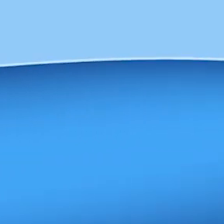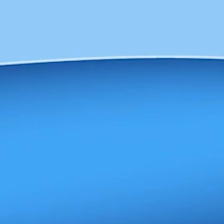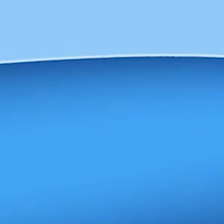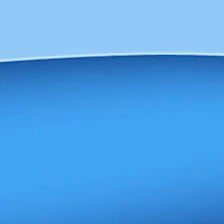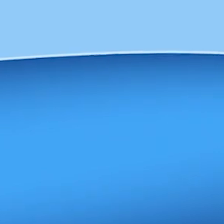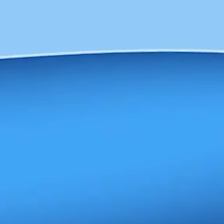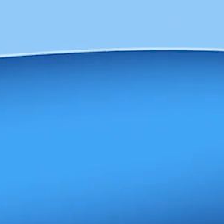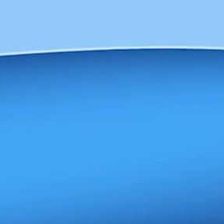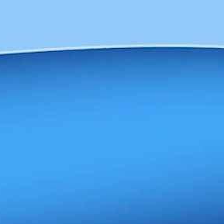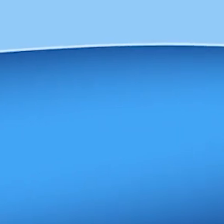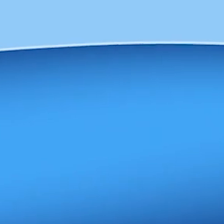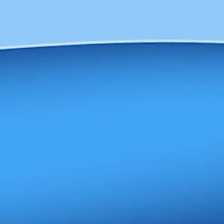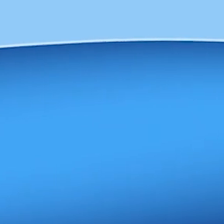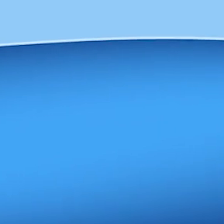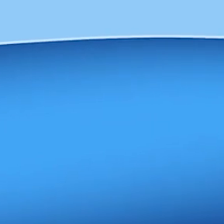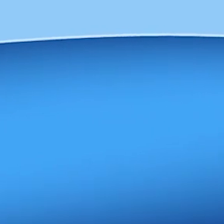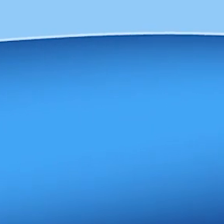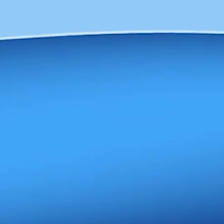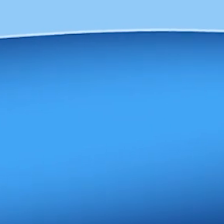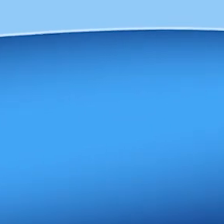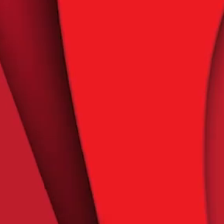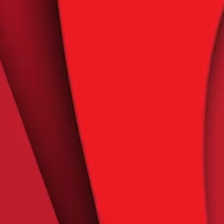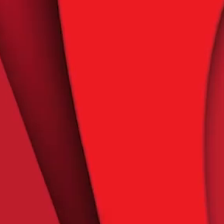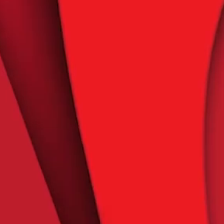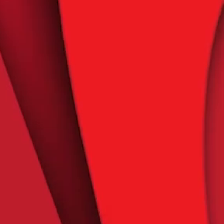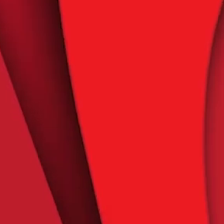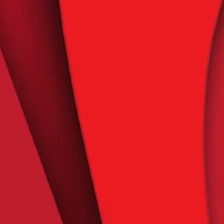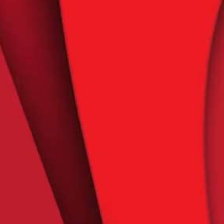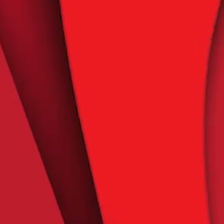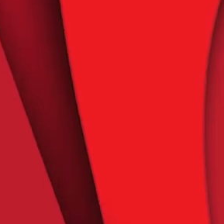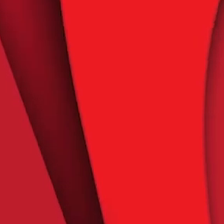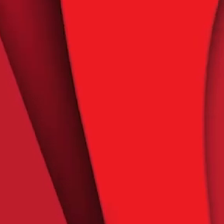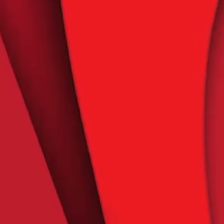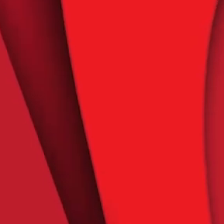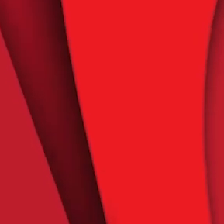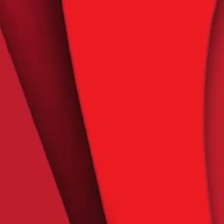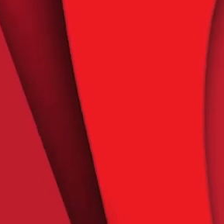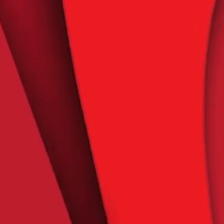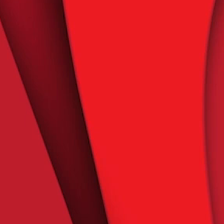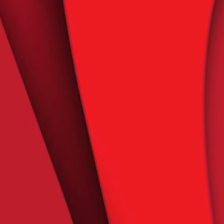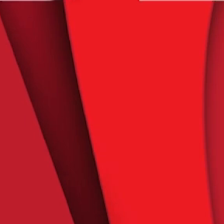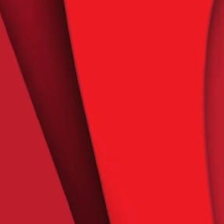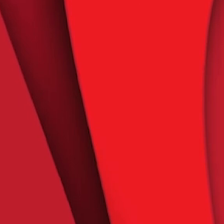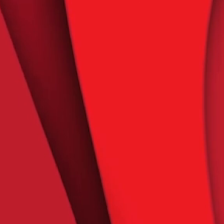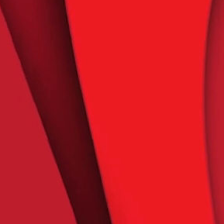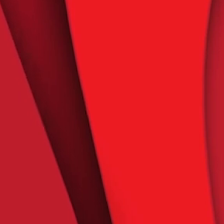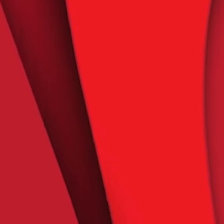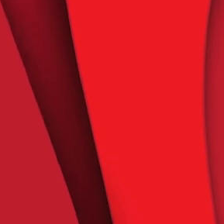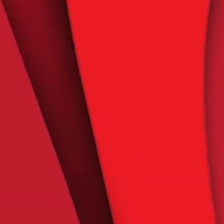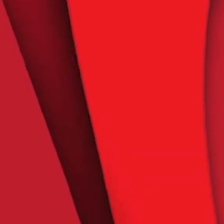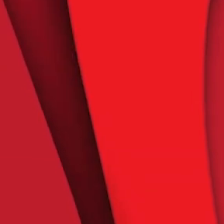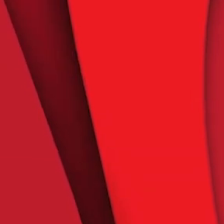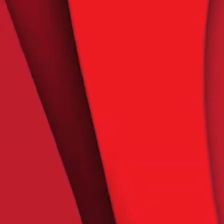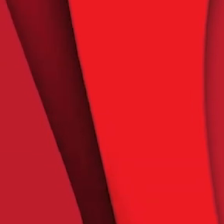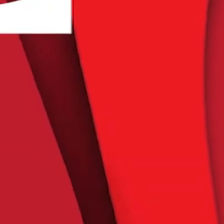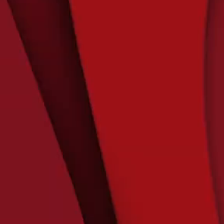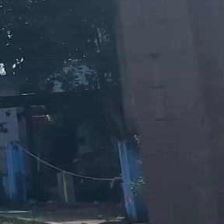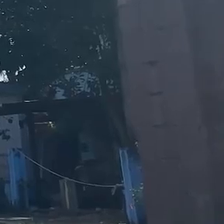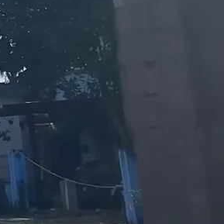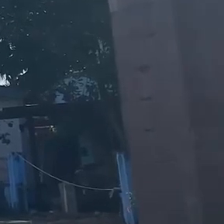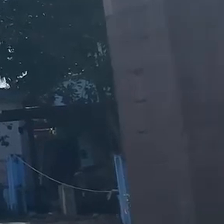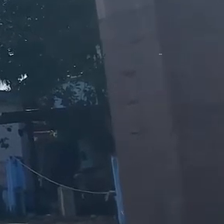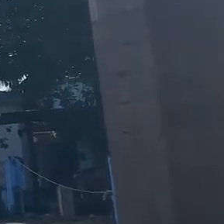original tunes and singing songs of praises. INC Original Music. Subscribe, share, and sing.